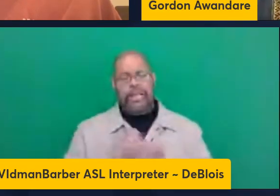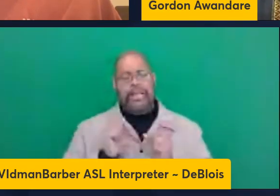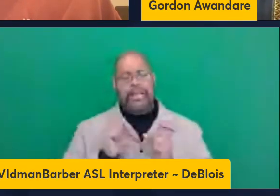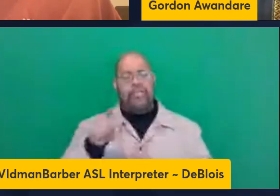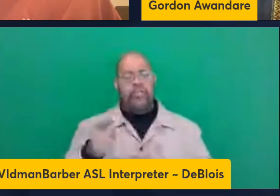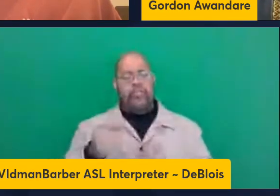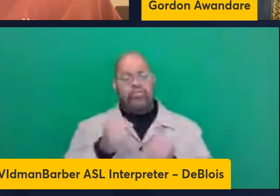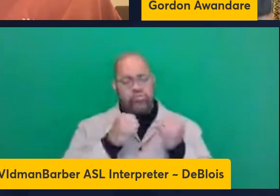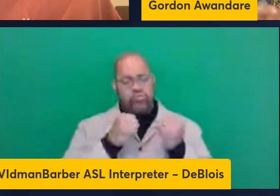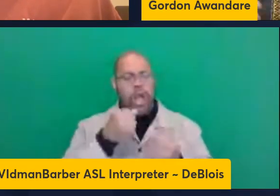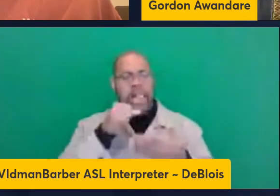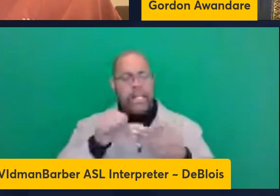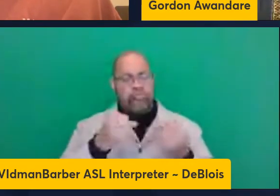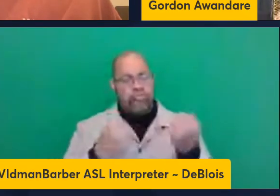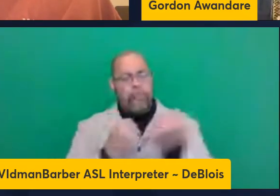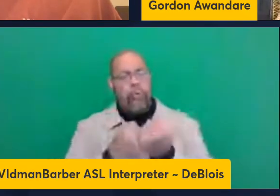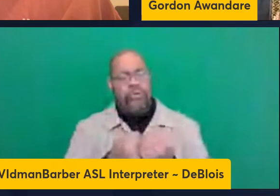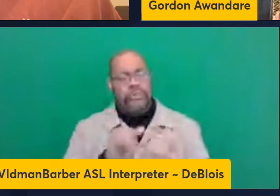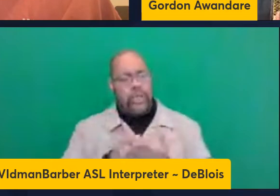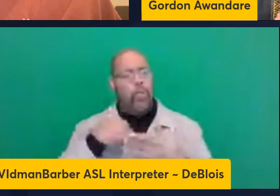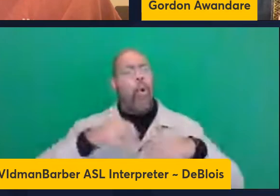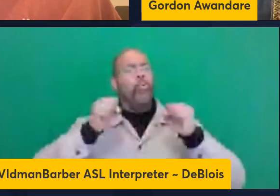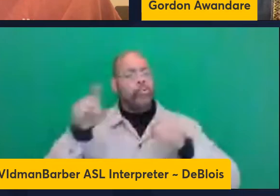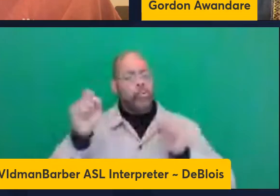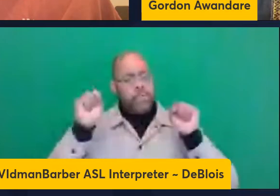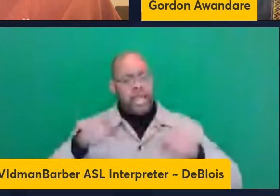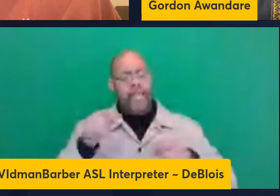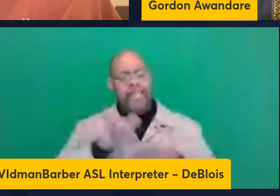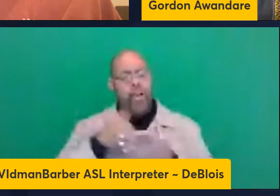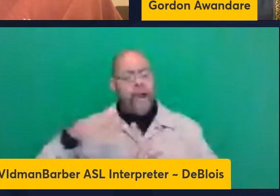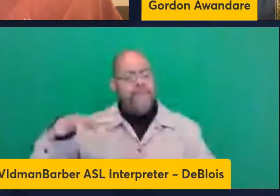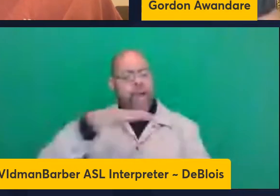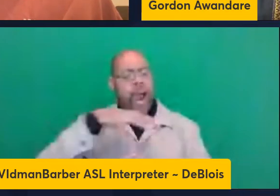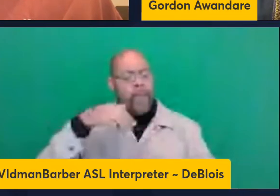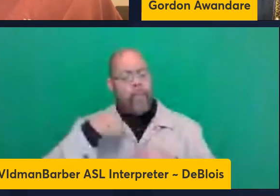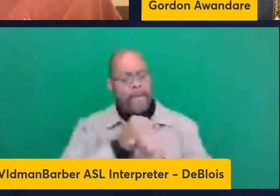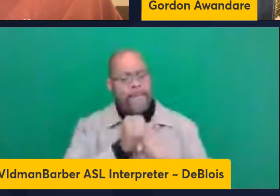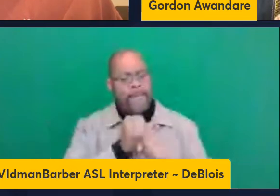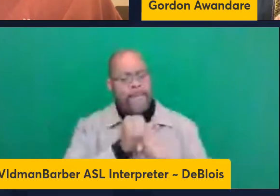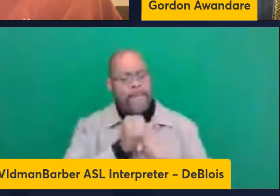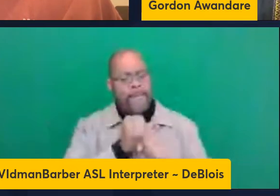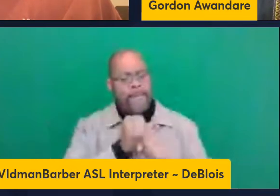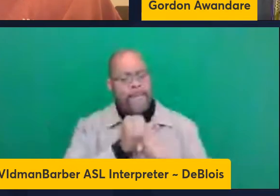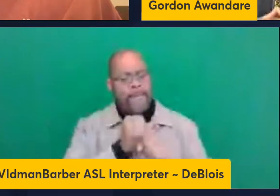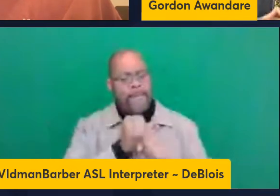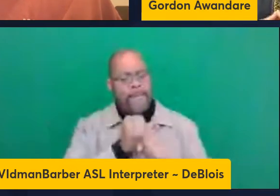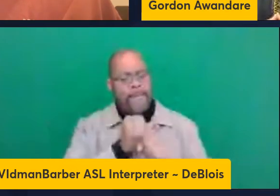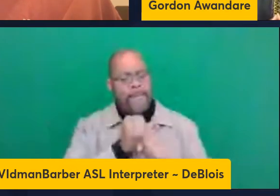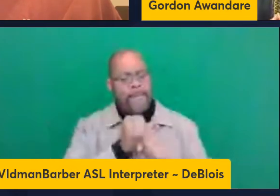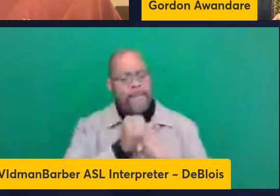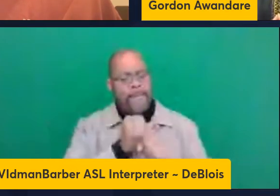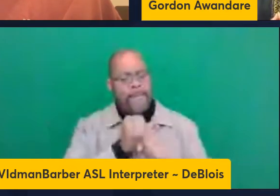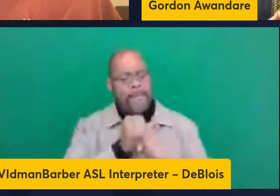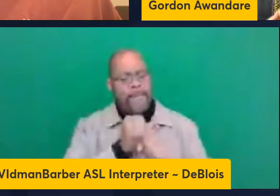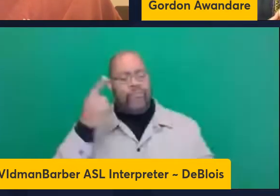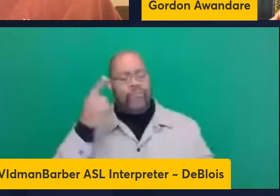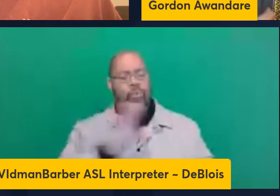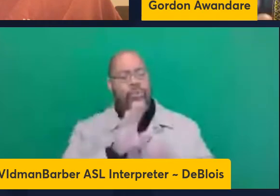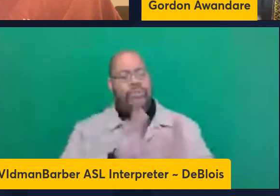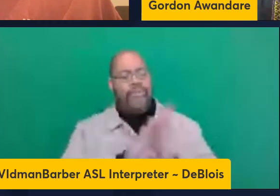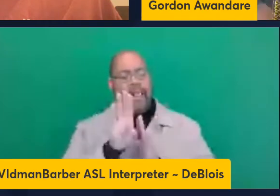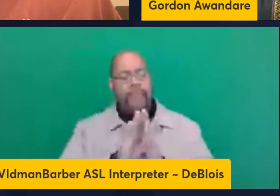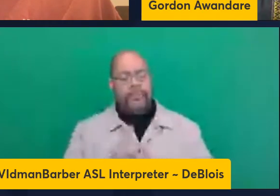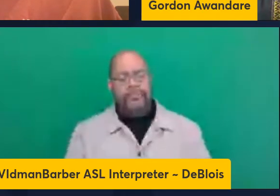a strong letter of support that says we'll host you, and this is our environment that we've created, and this is how this will be beneficial for your